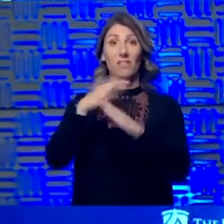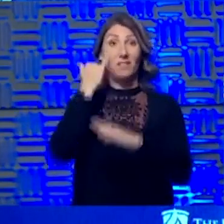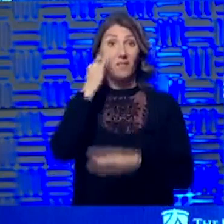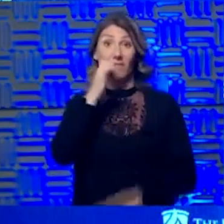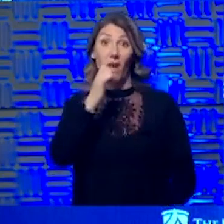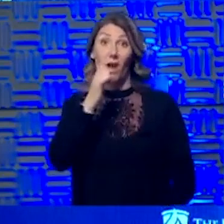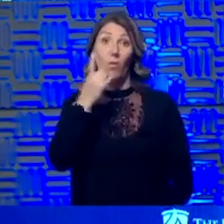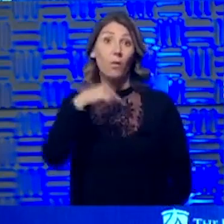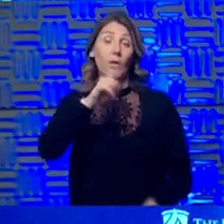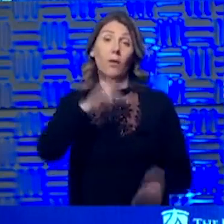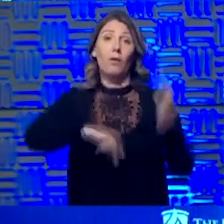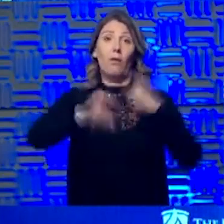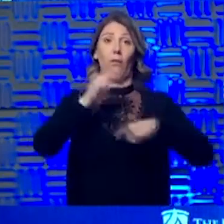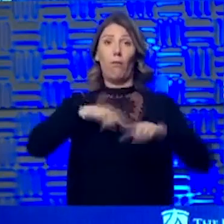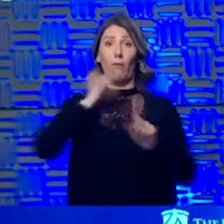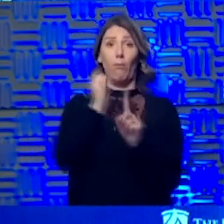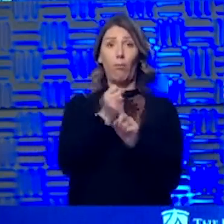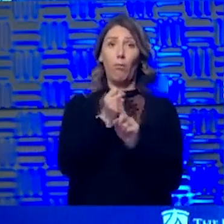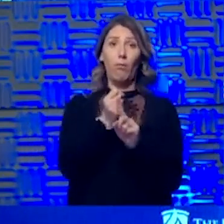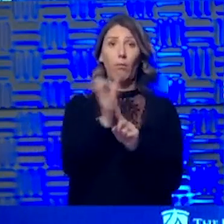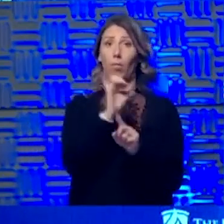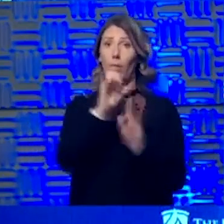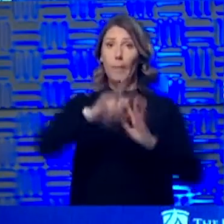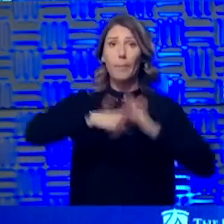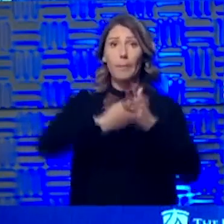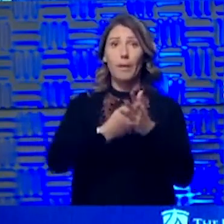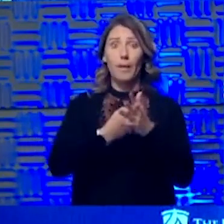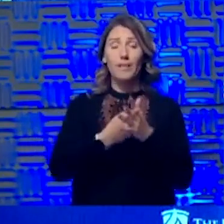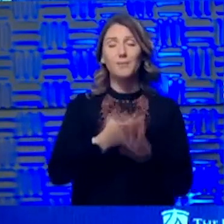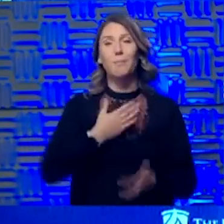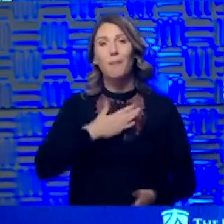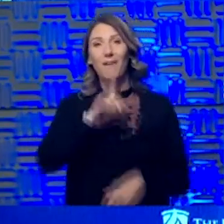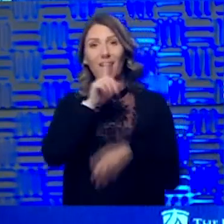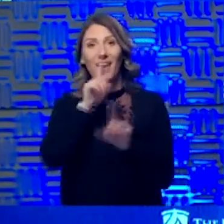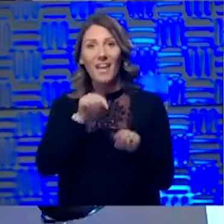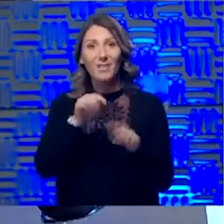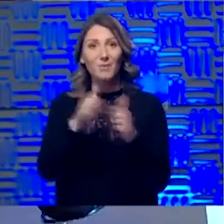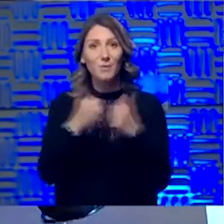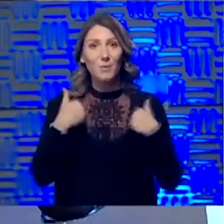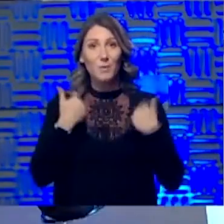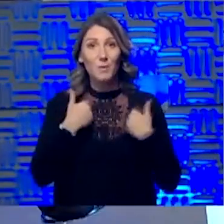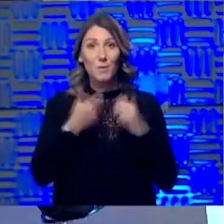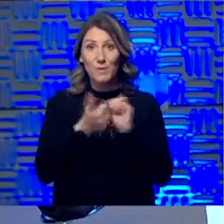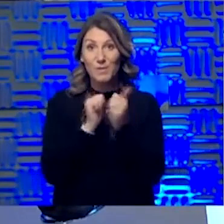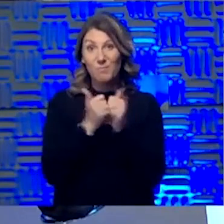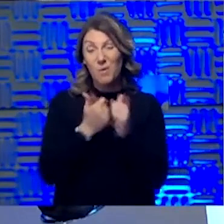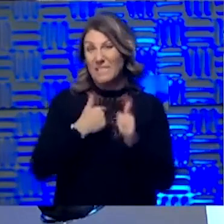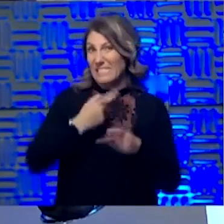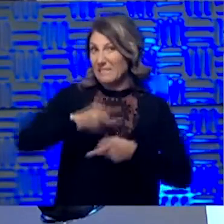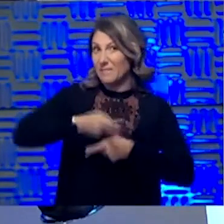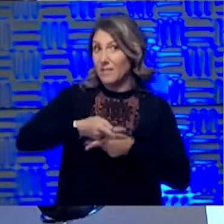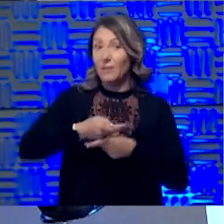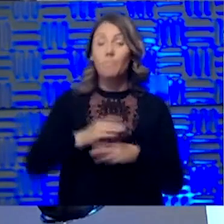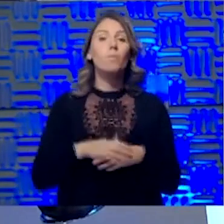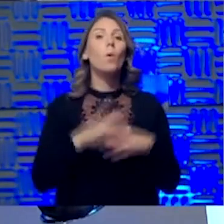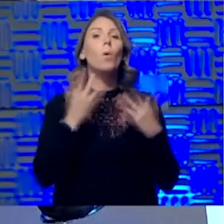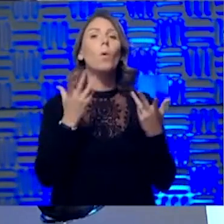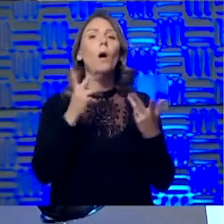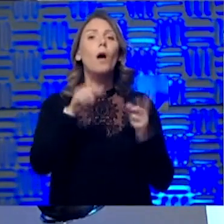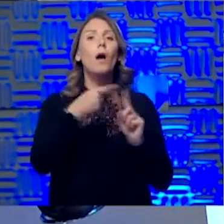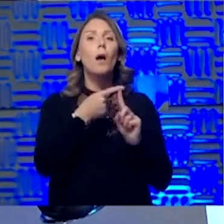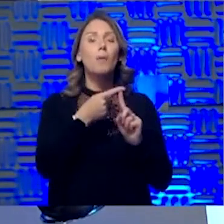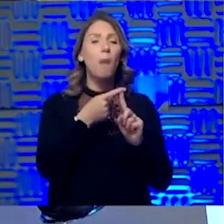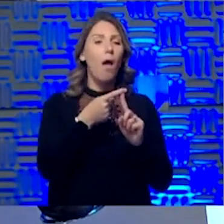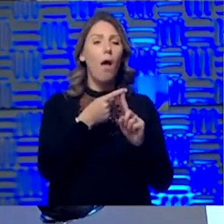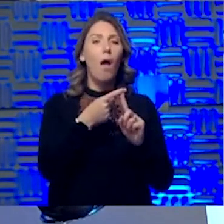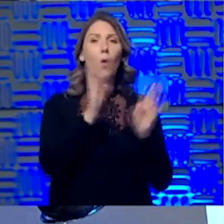started from. And so my answer to youth sports is, yeah, I'd be real careful with that myself. What do you think of organized sports with face masks